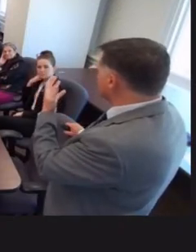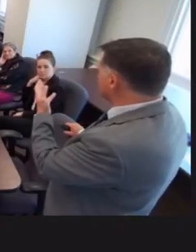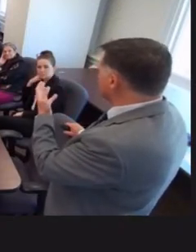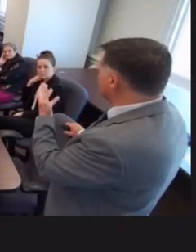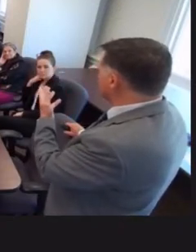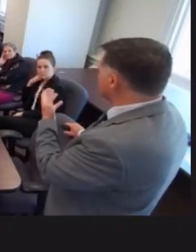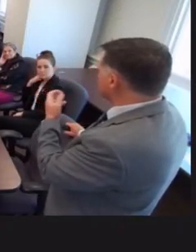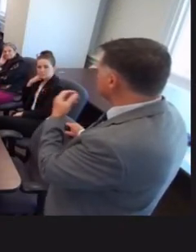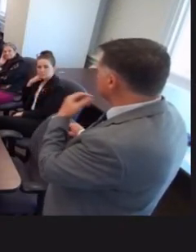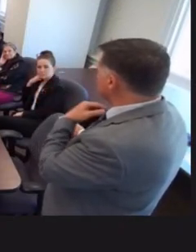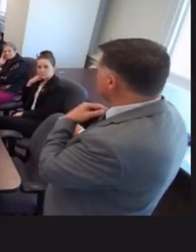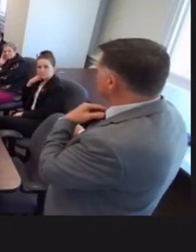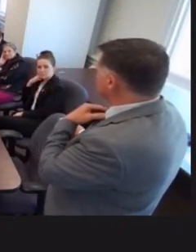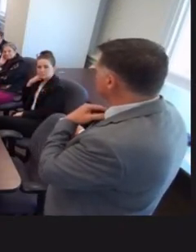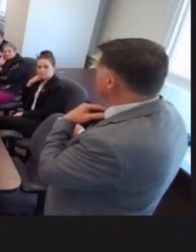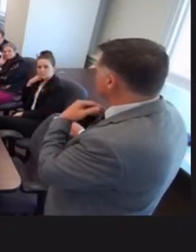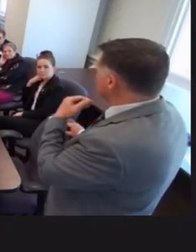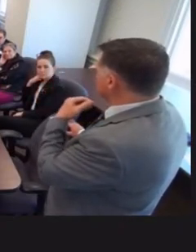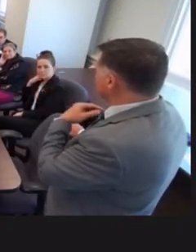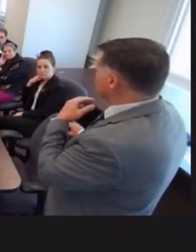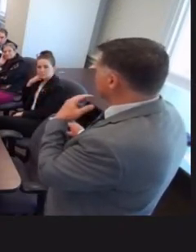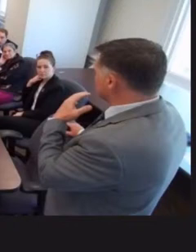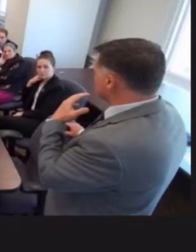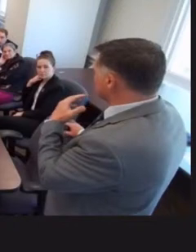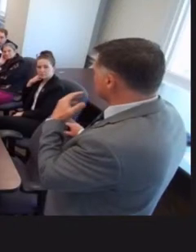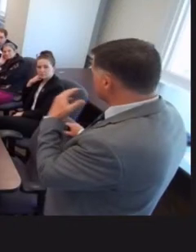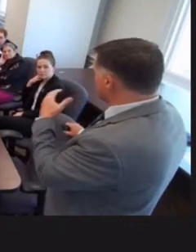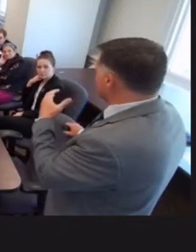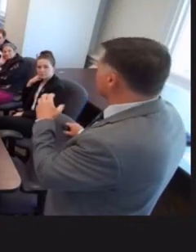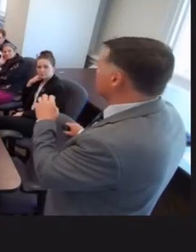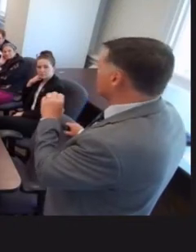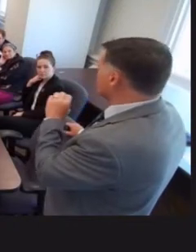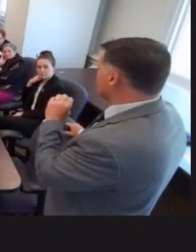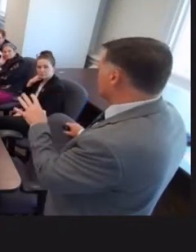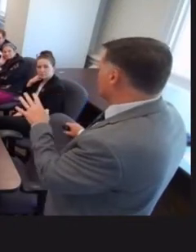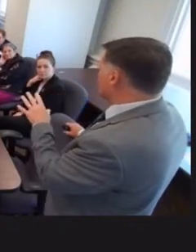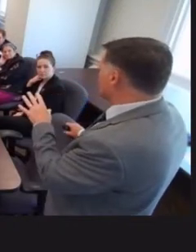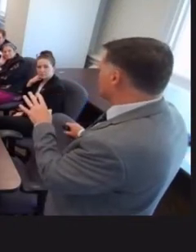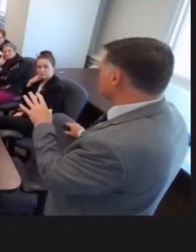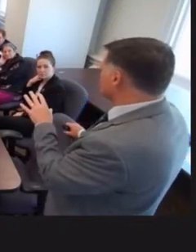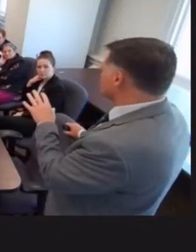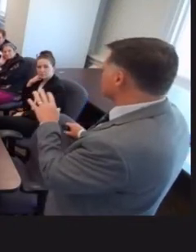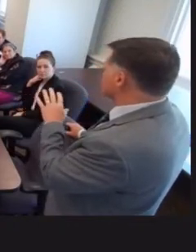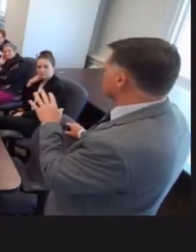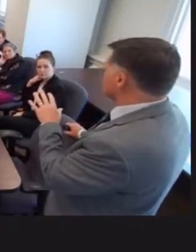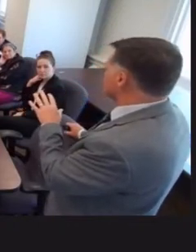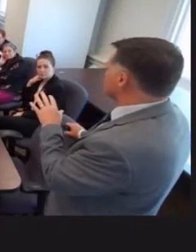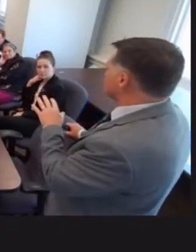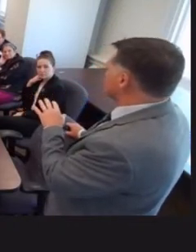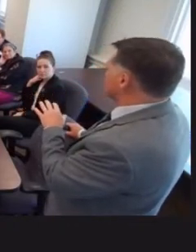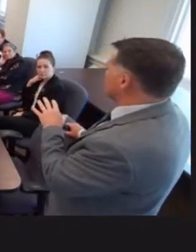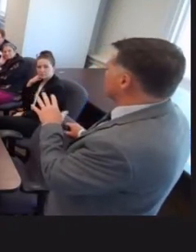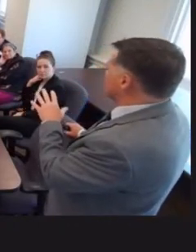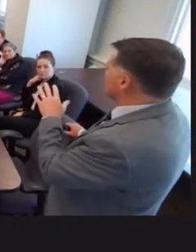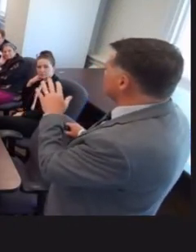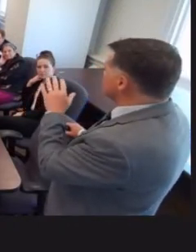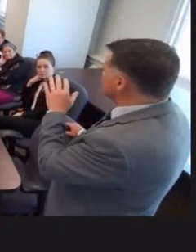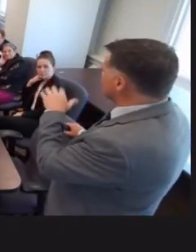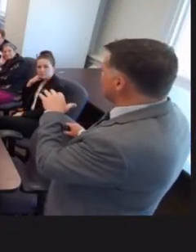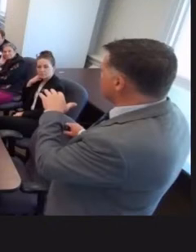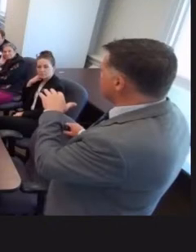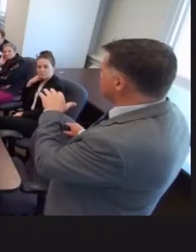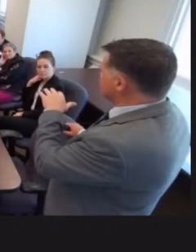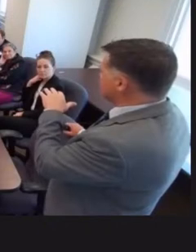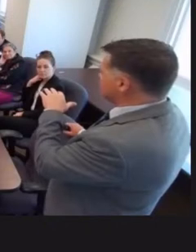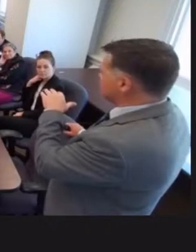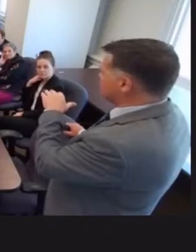all the support they provide us it's really it's it's great we've got a lot of work ahead of us for sure but if